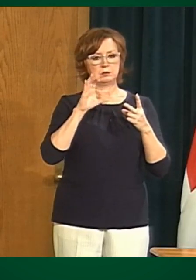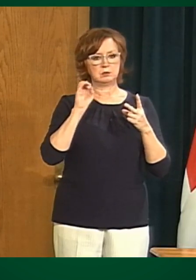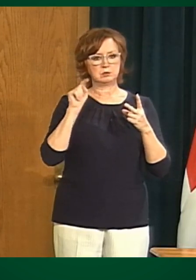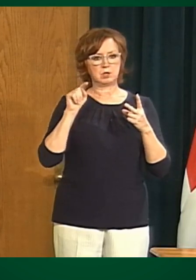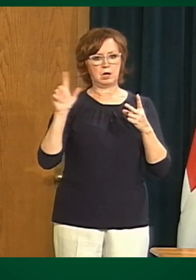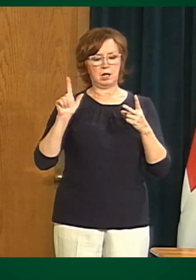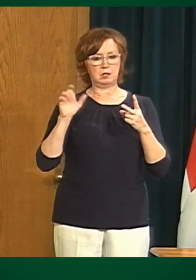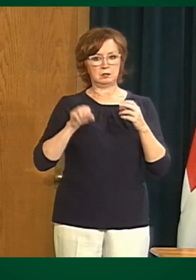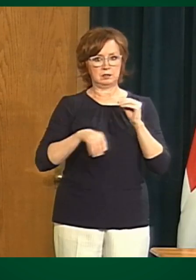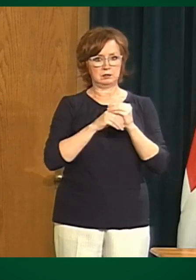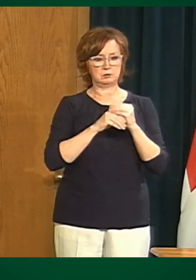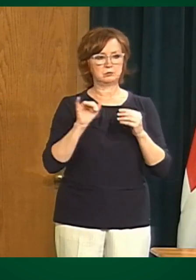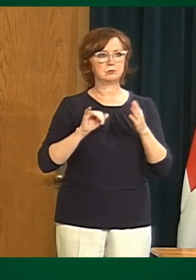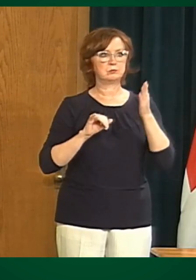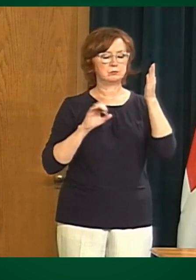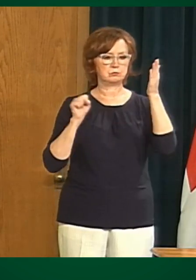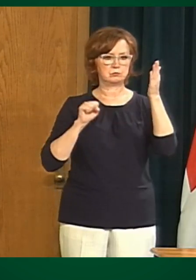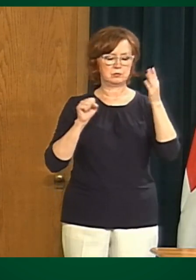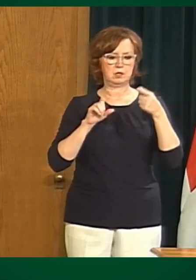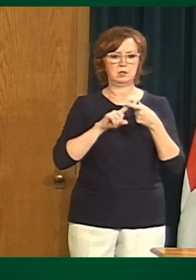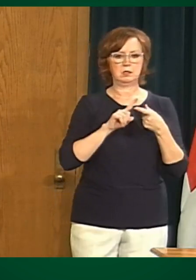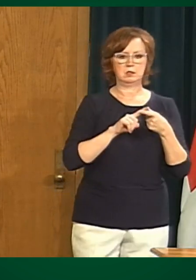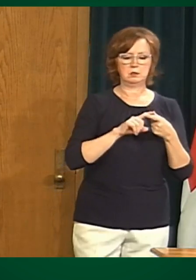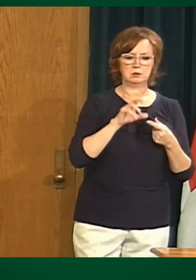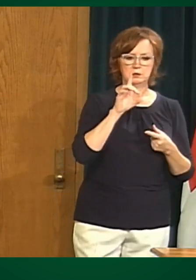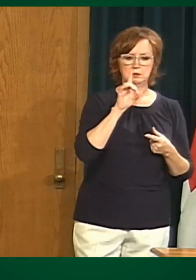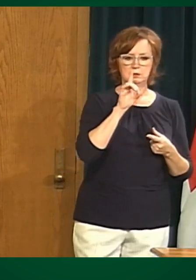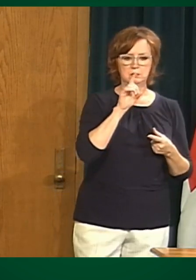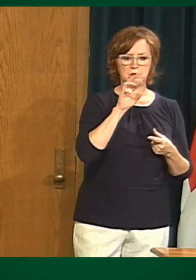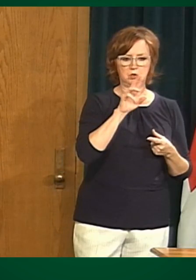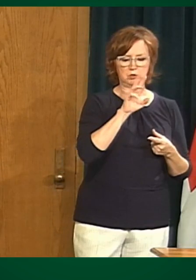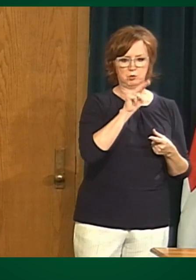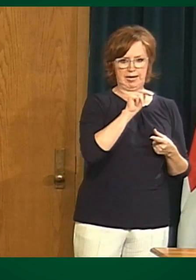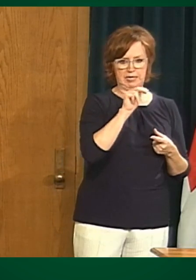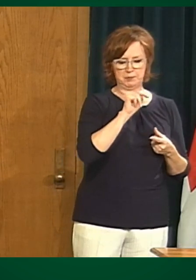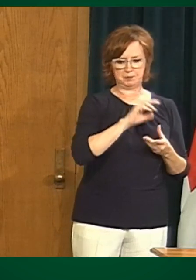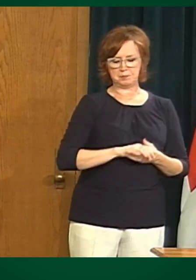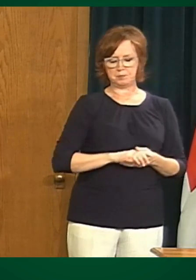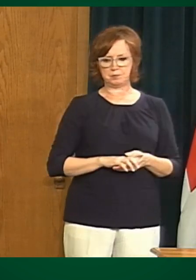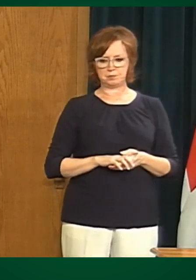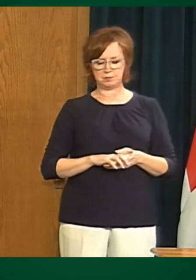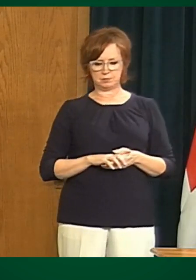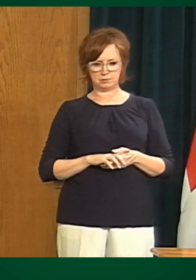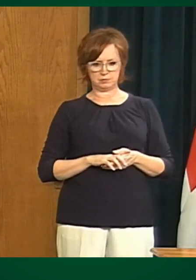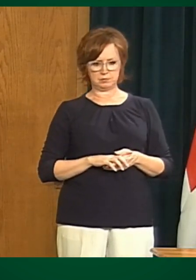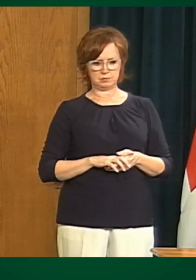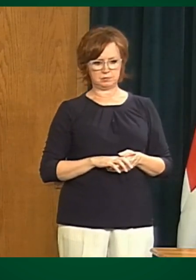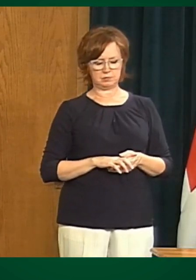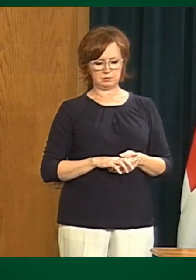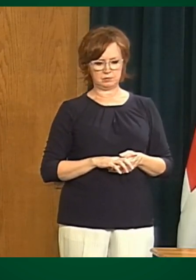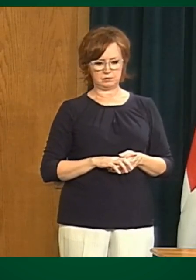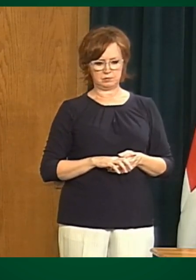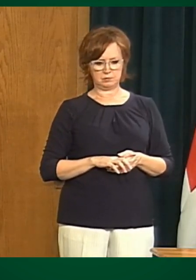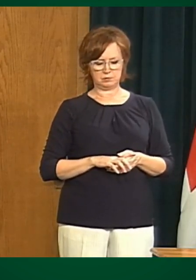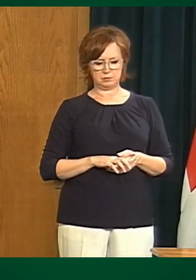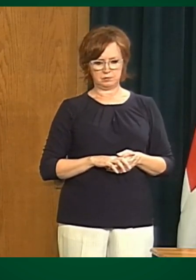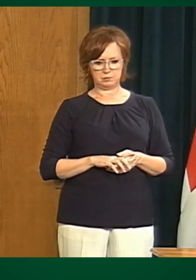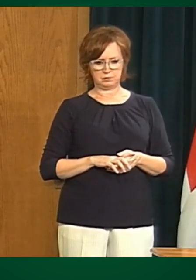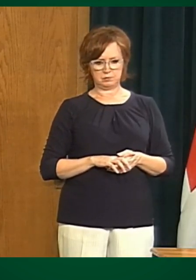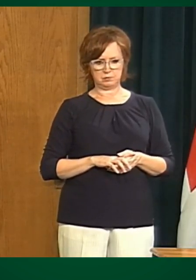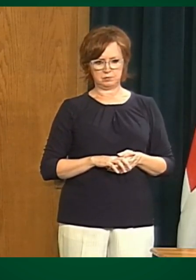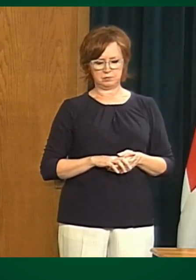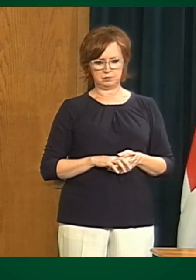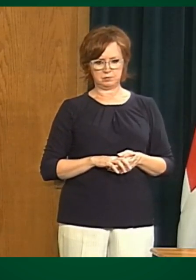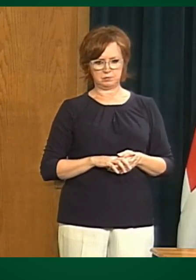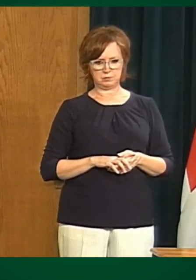Yes. The first thing to remind everybody about is that in